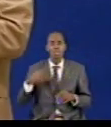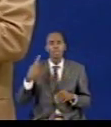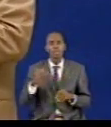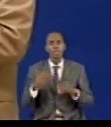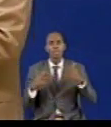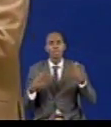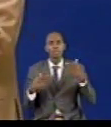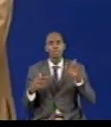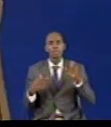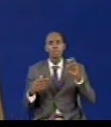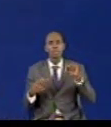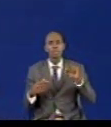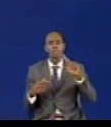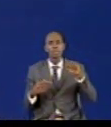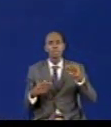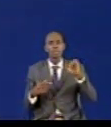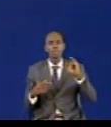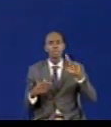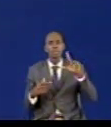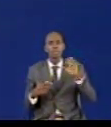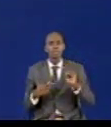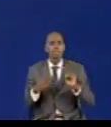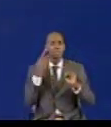at Romans chapter